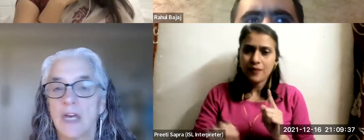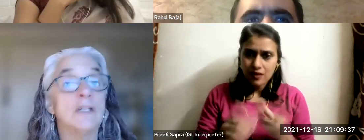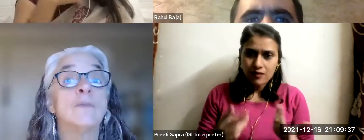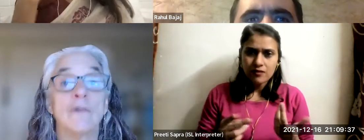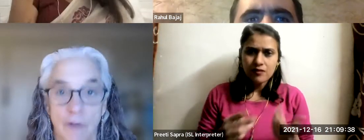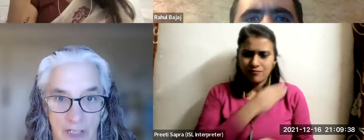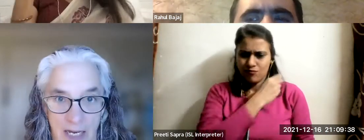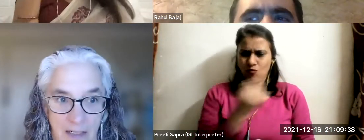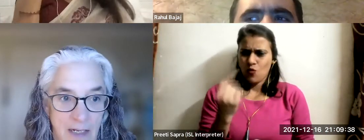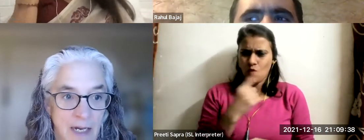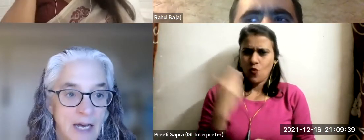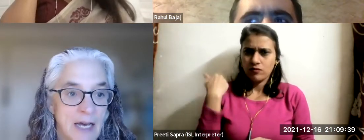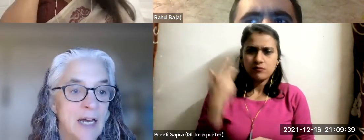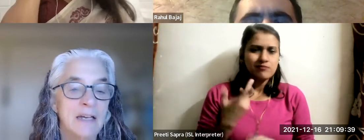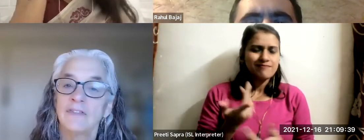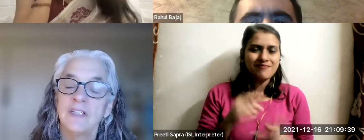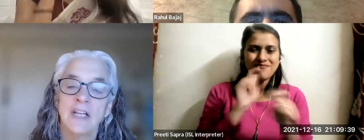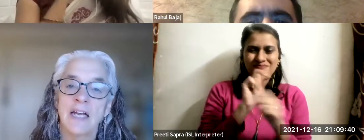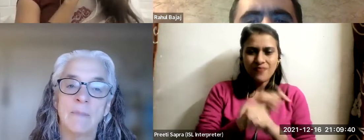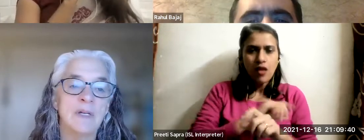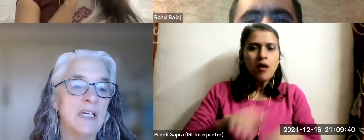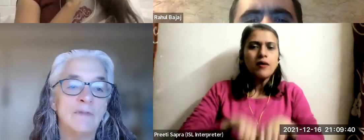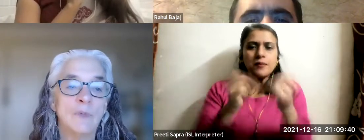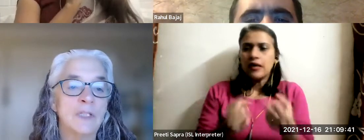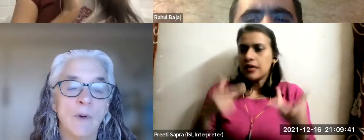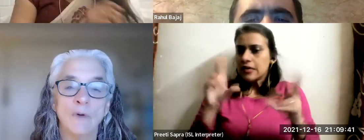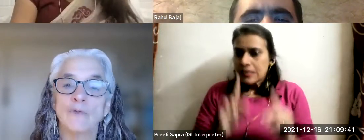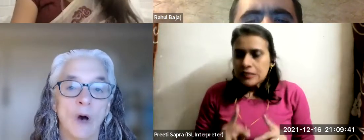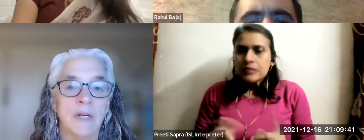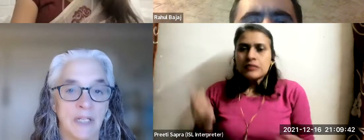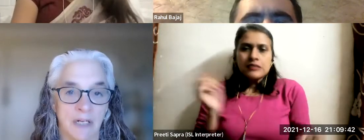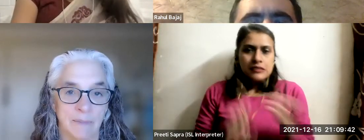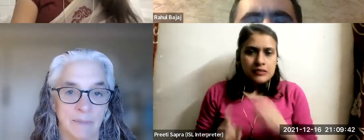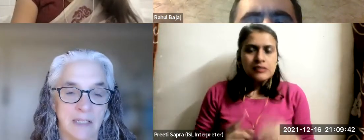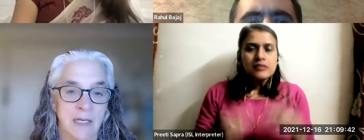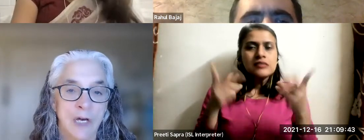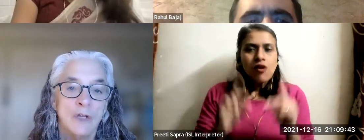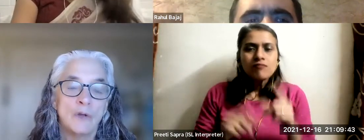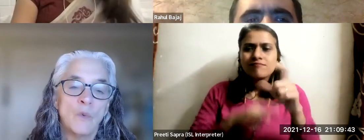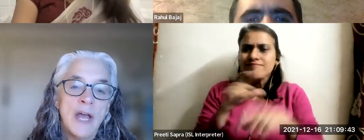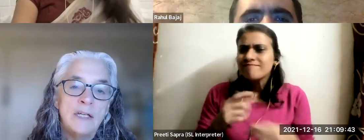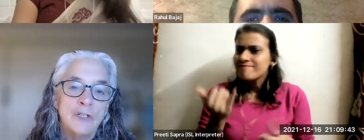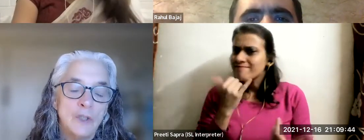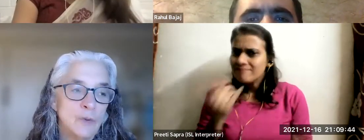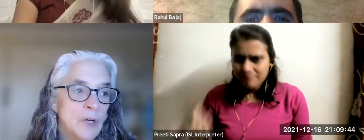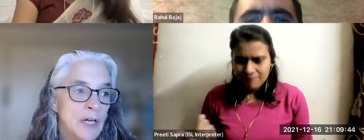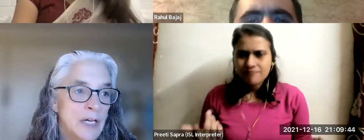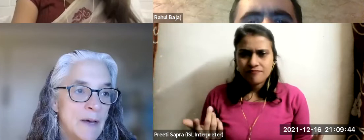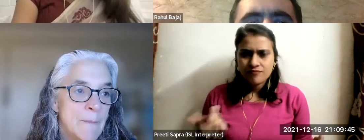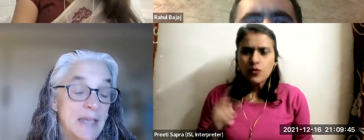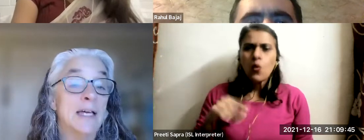month and it's broken again. And I have seen that happen even with the most well-meaning companies. The way